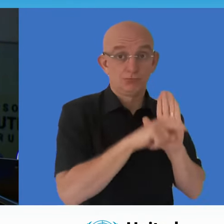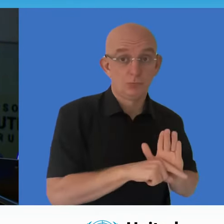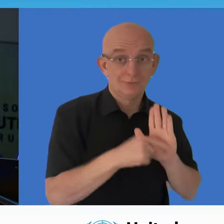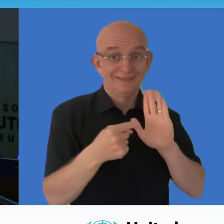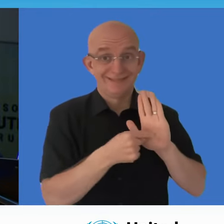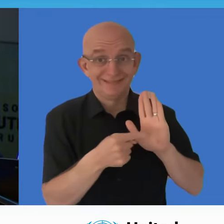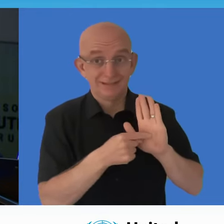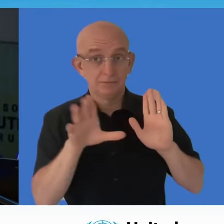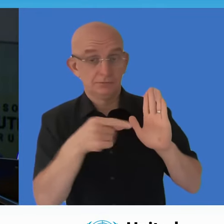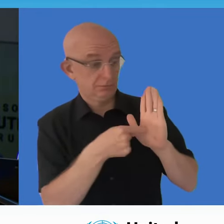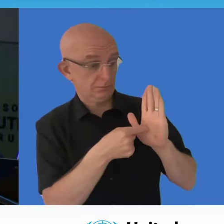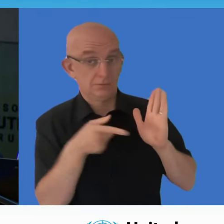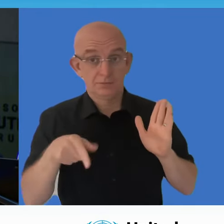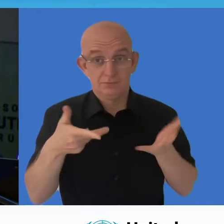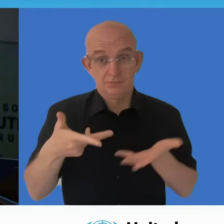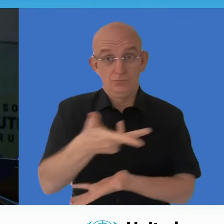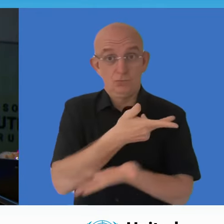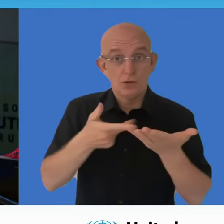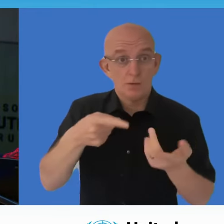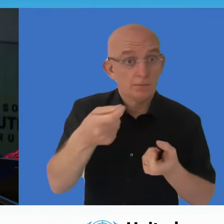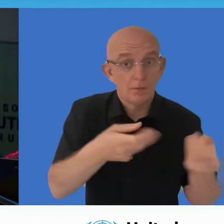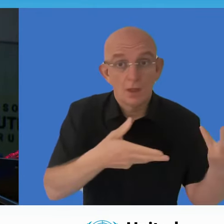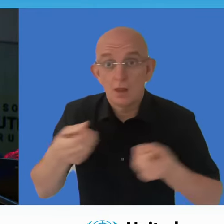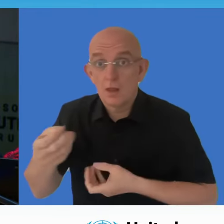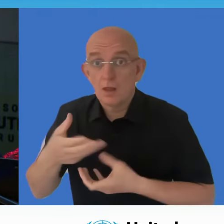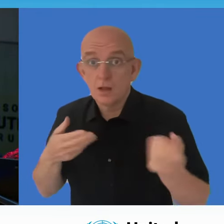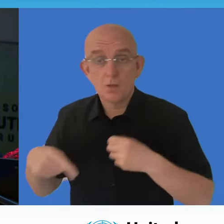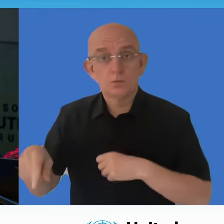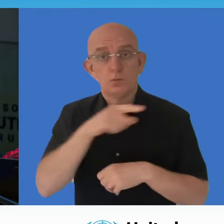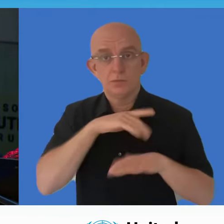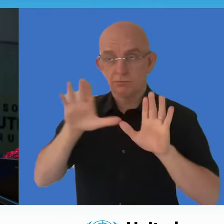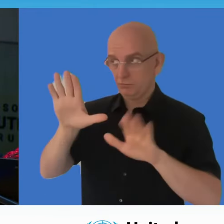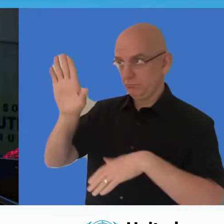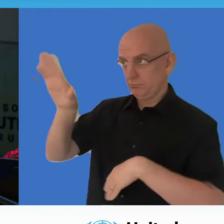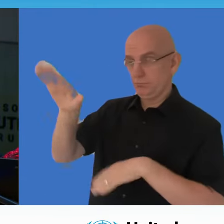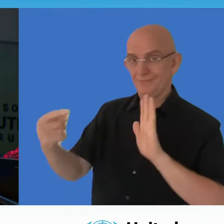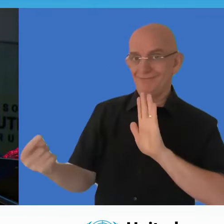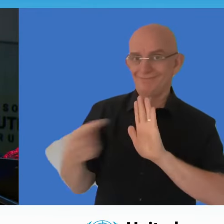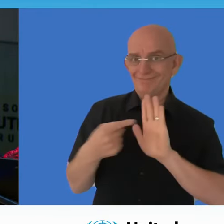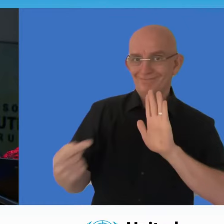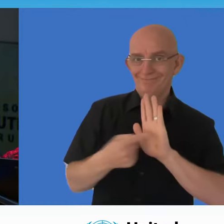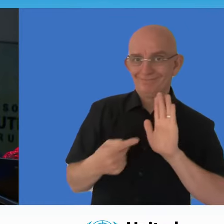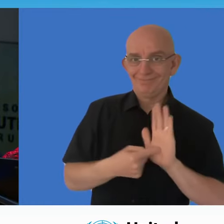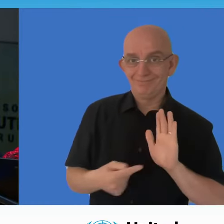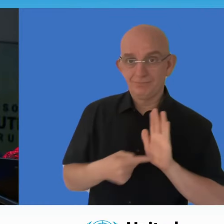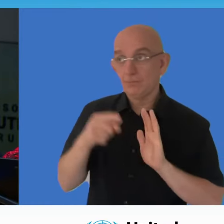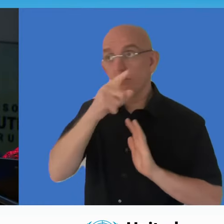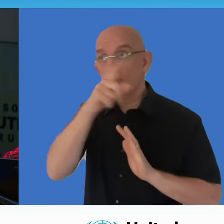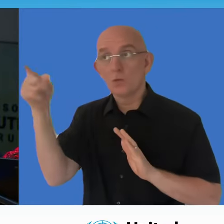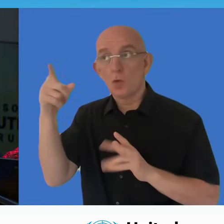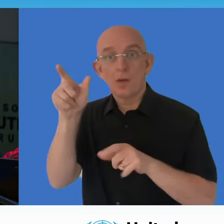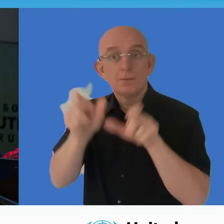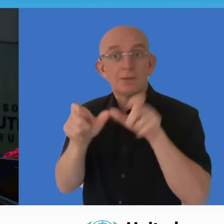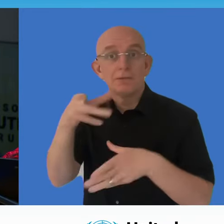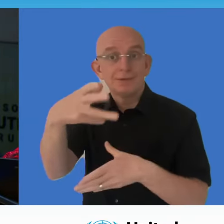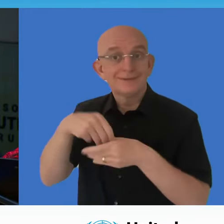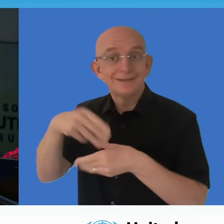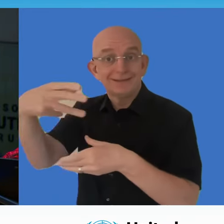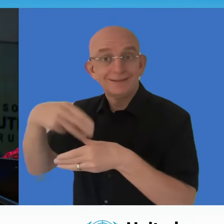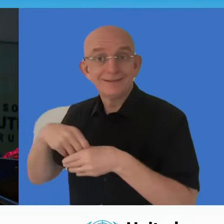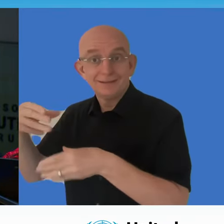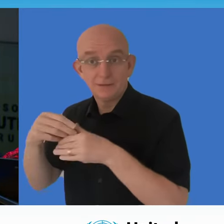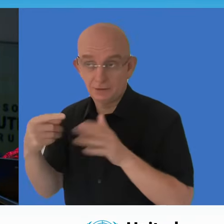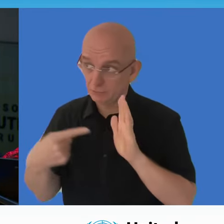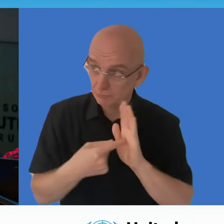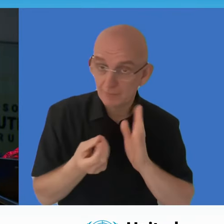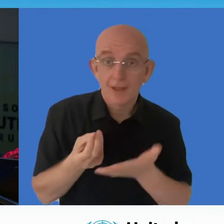to make sure that all stakeholders have access to this information. We are a minority here.